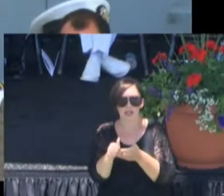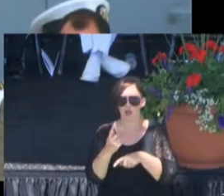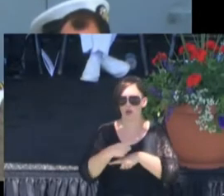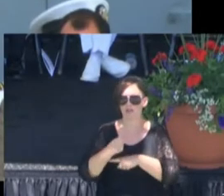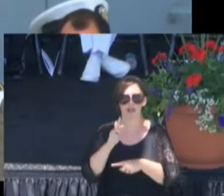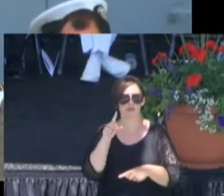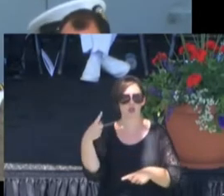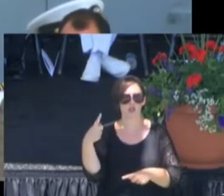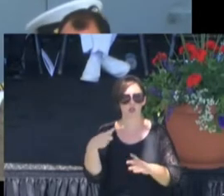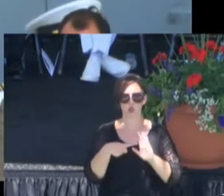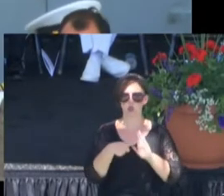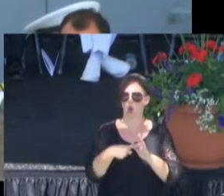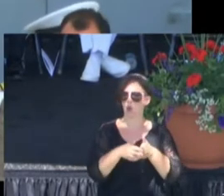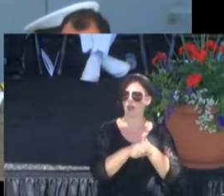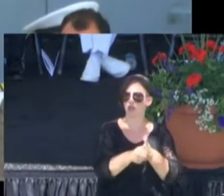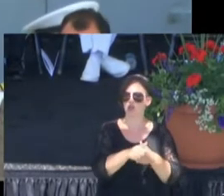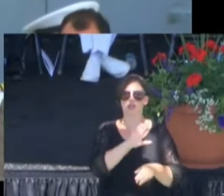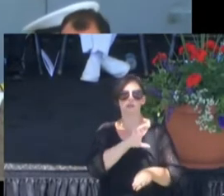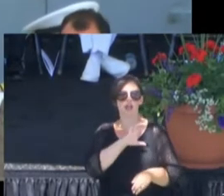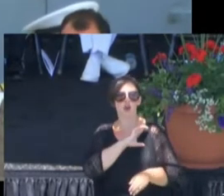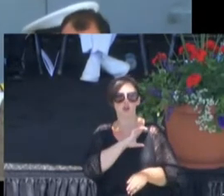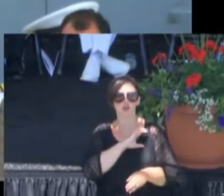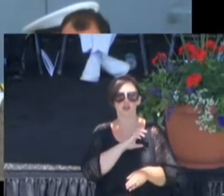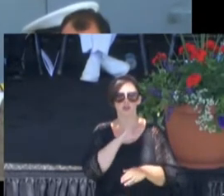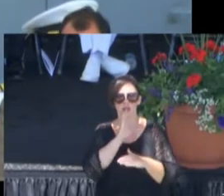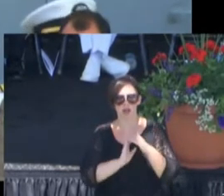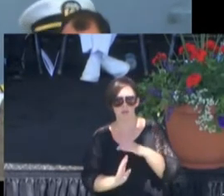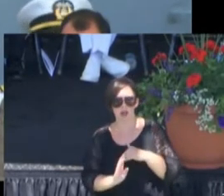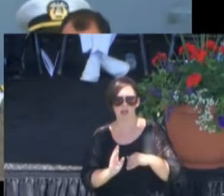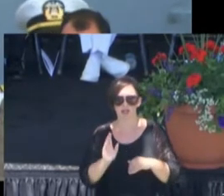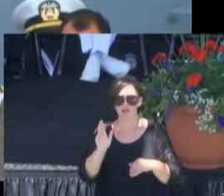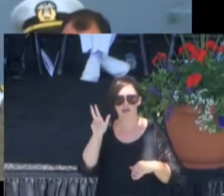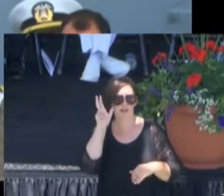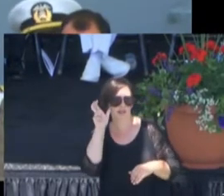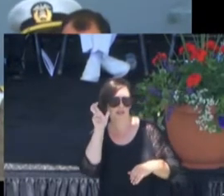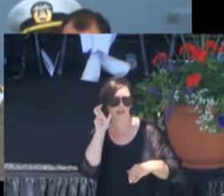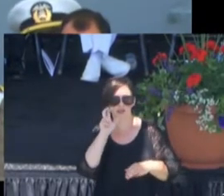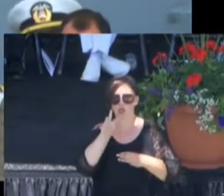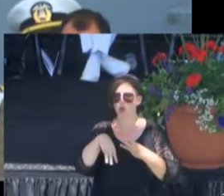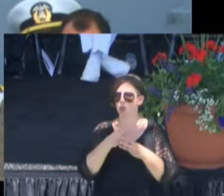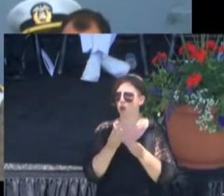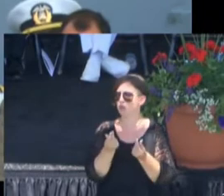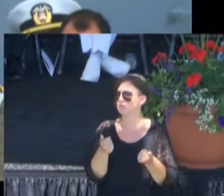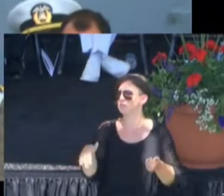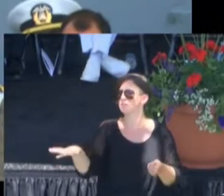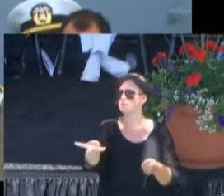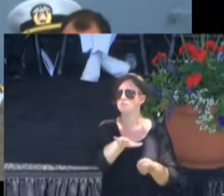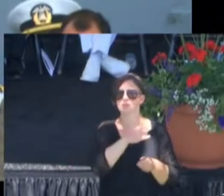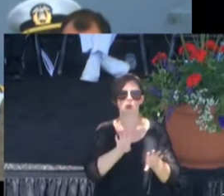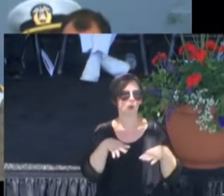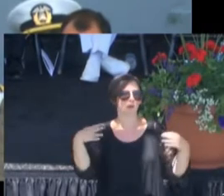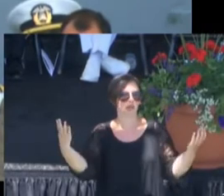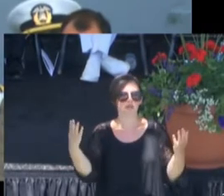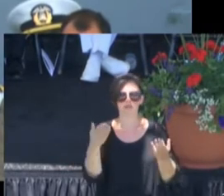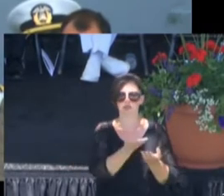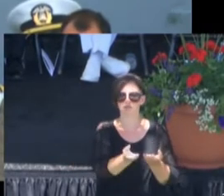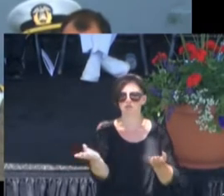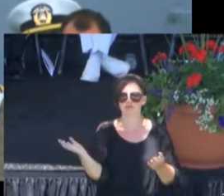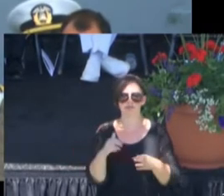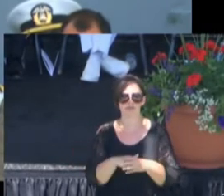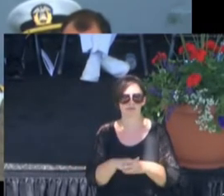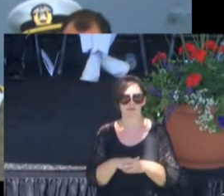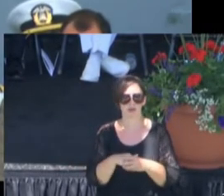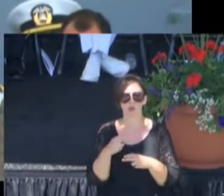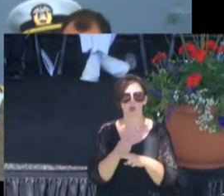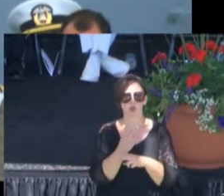Show leadership and character. Be humble and listen. The world was your campus, and now it lies before you. I'm going to use